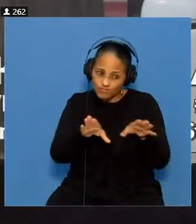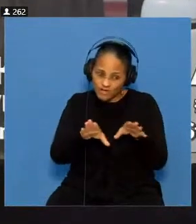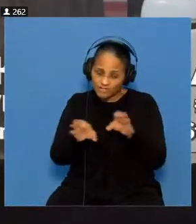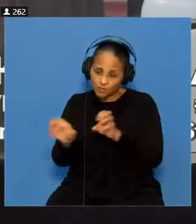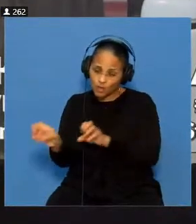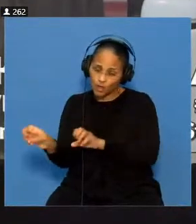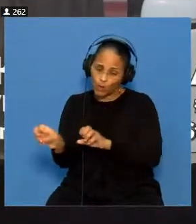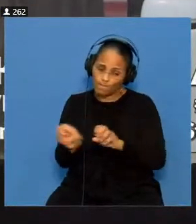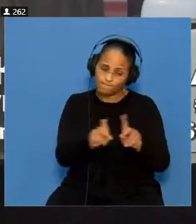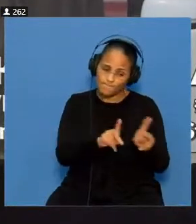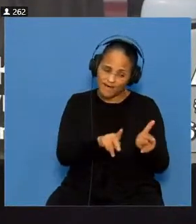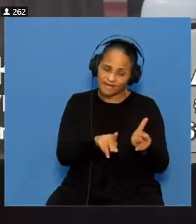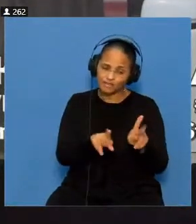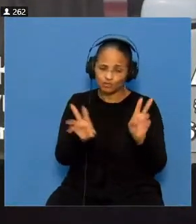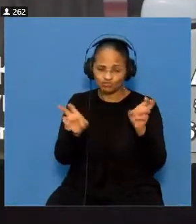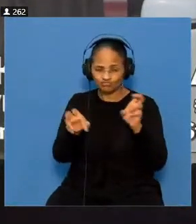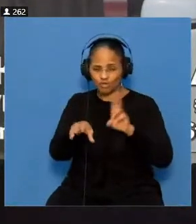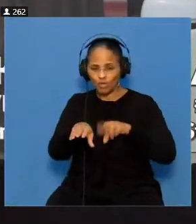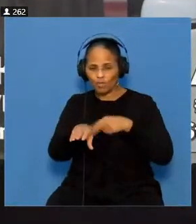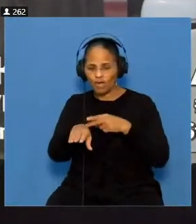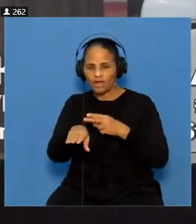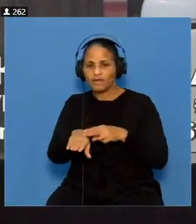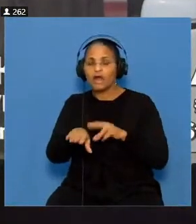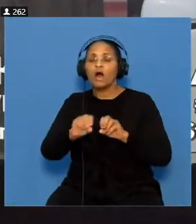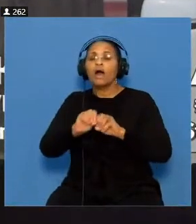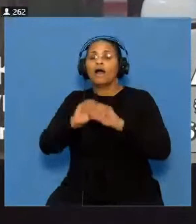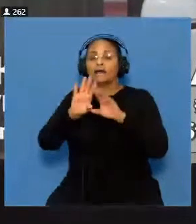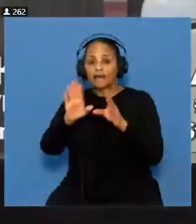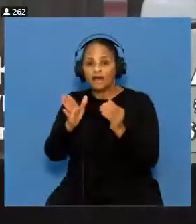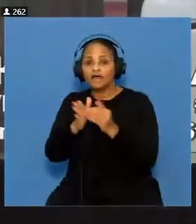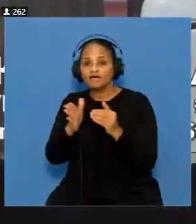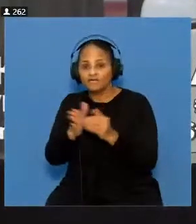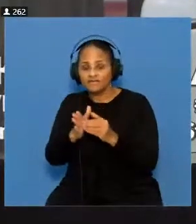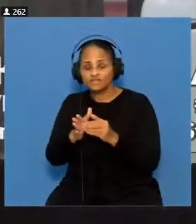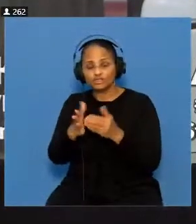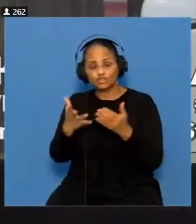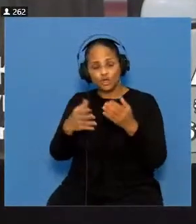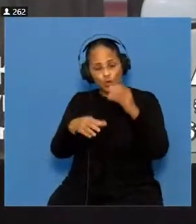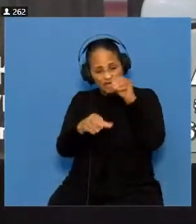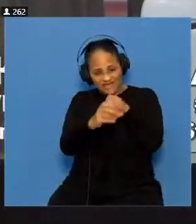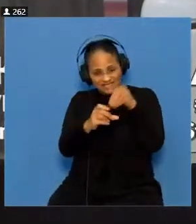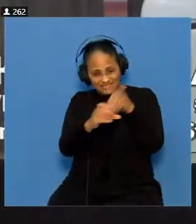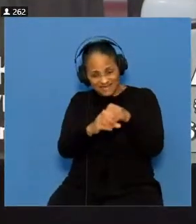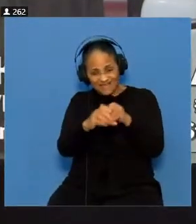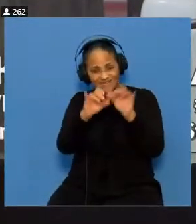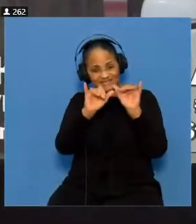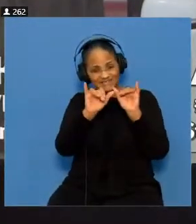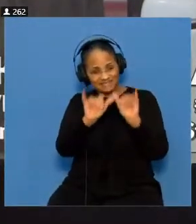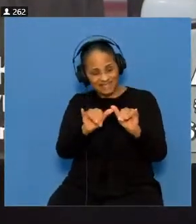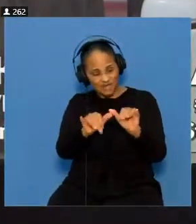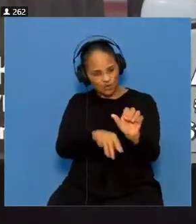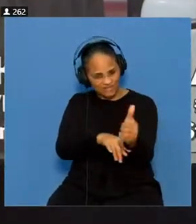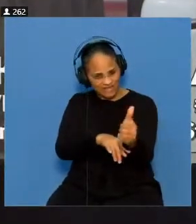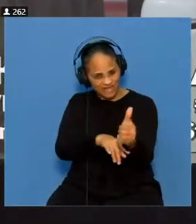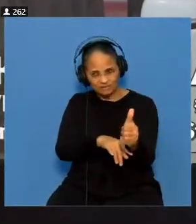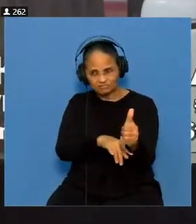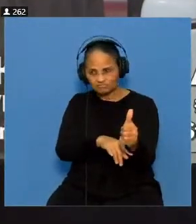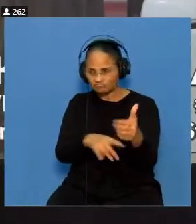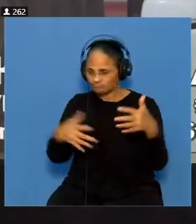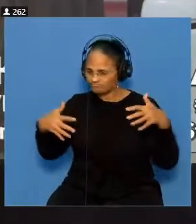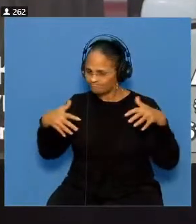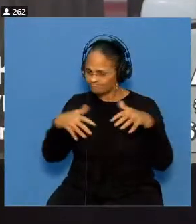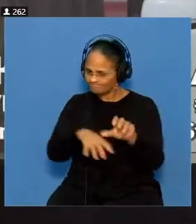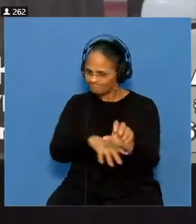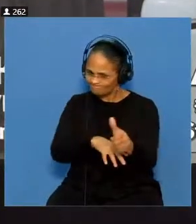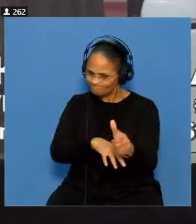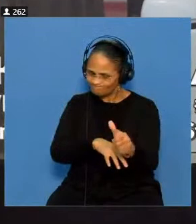normality. Thank you. And just clarify one more time, that means indoor gatherings are still at 10. 10 across the board. The 10 has not changed.